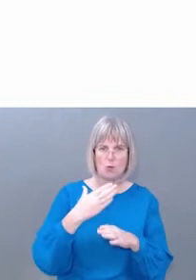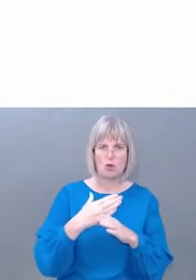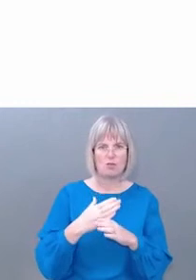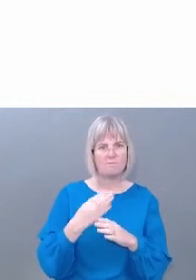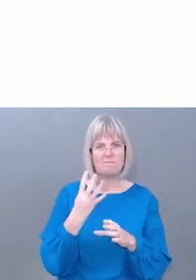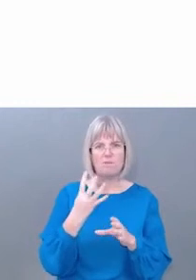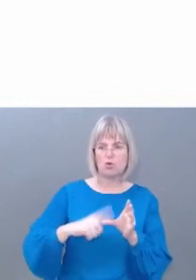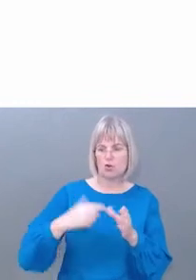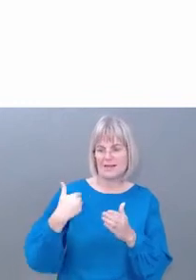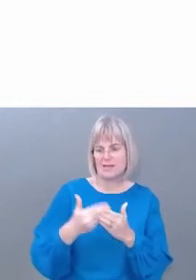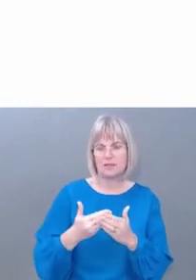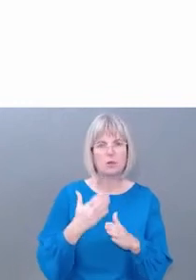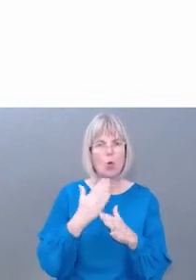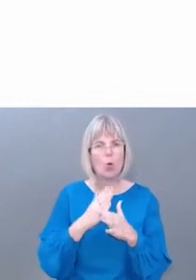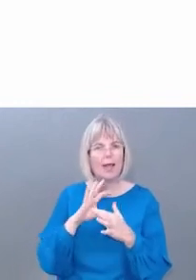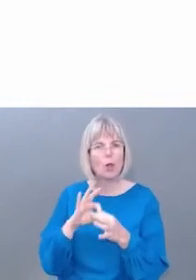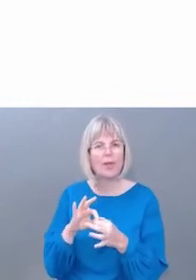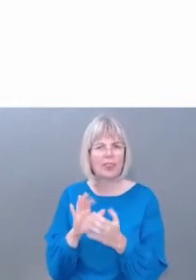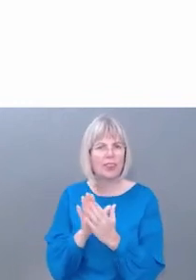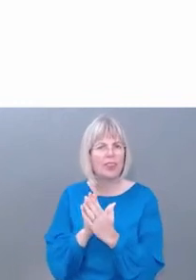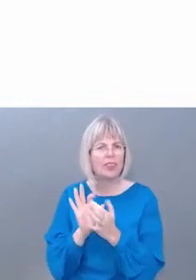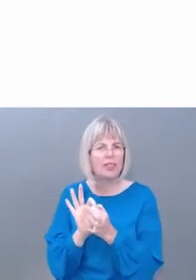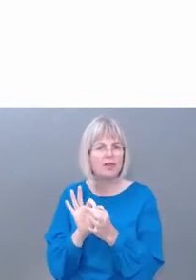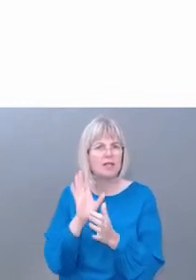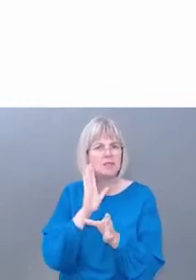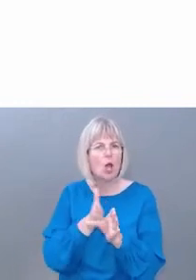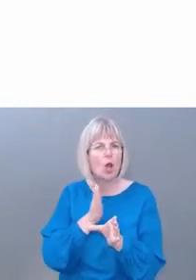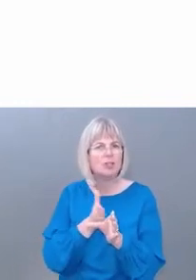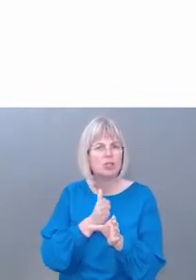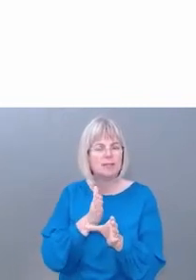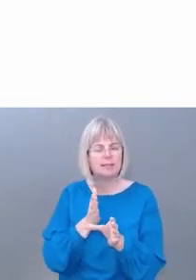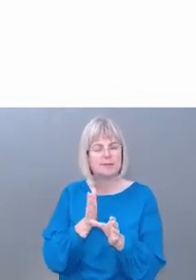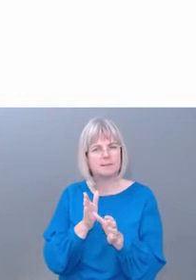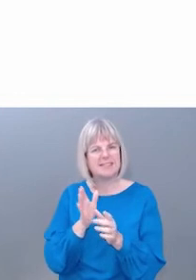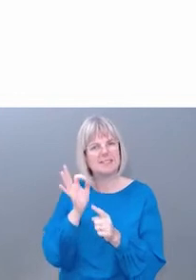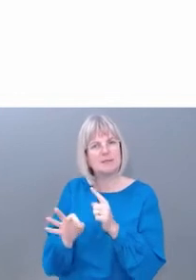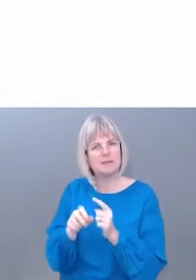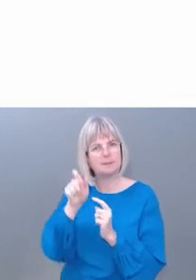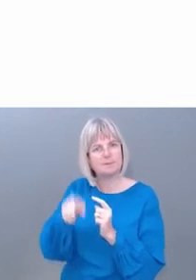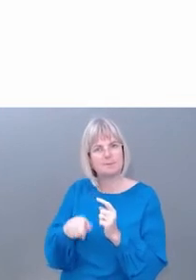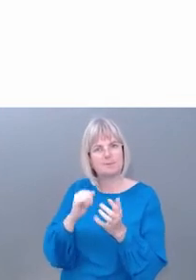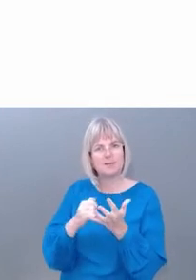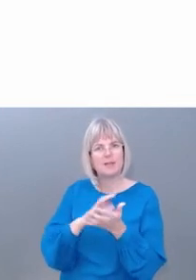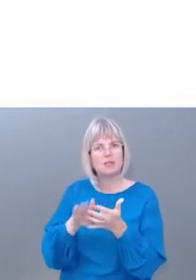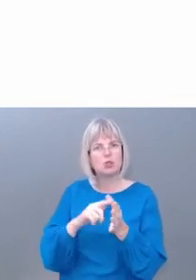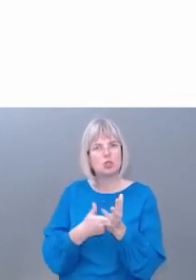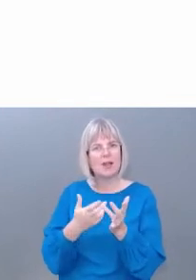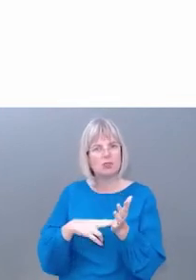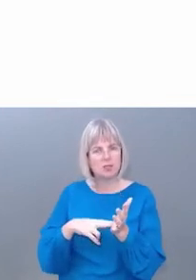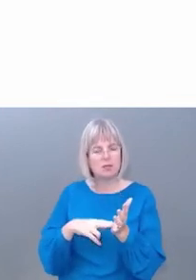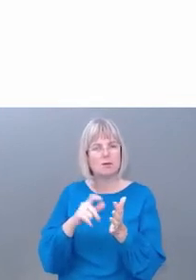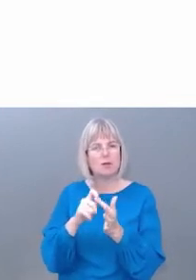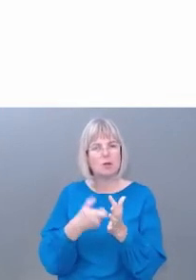with psychology in Leeds, specifically Sharon Prince, who's Deputy Director of Psychological Professions at